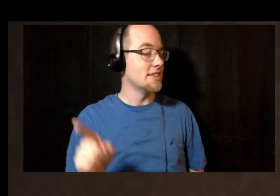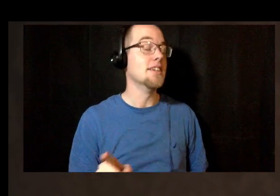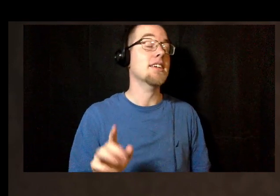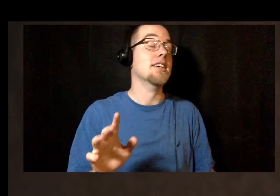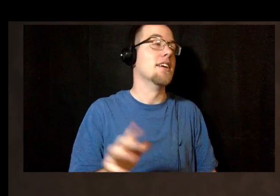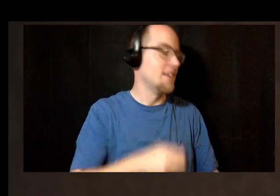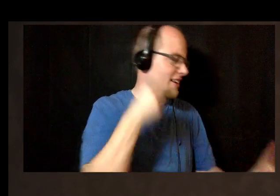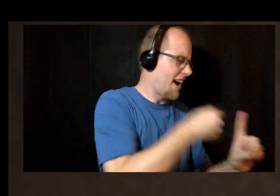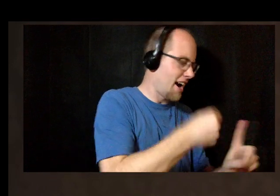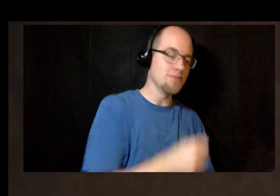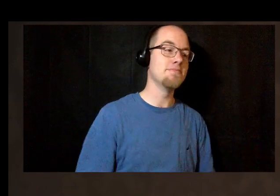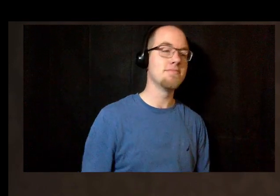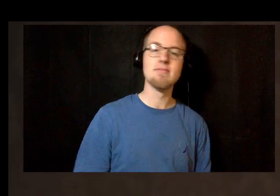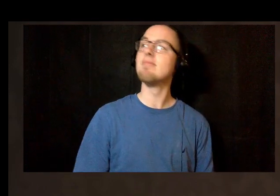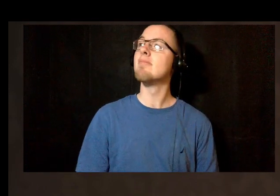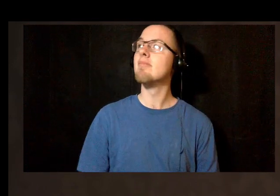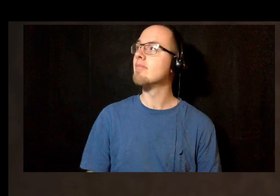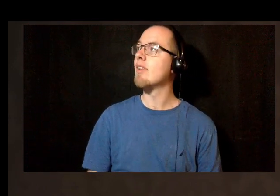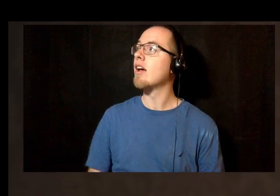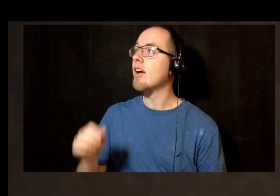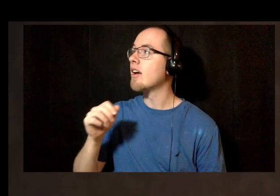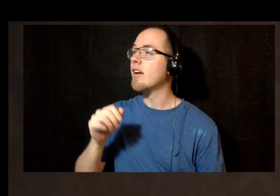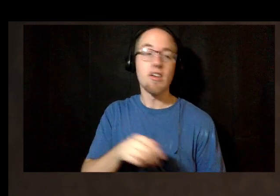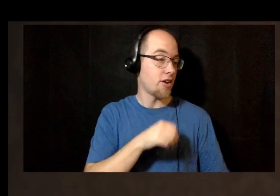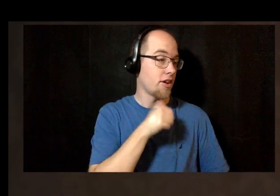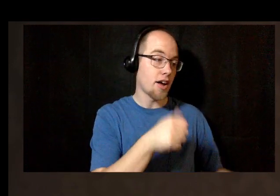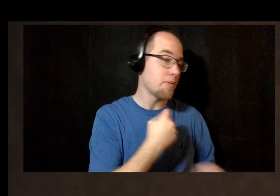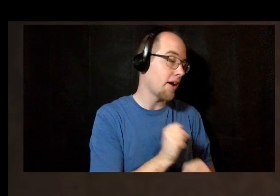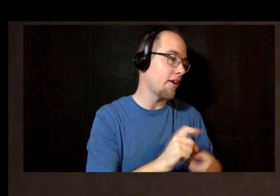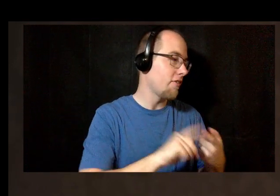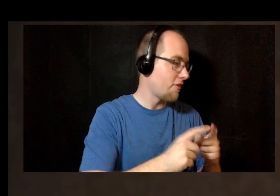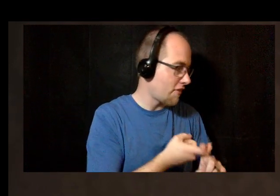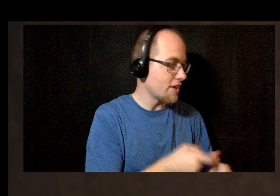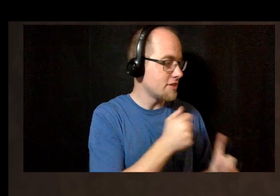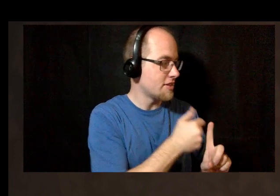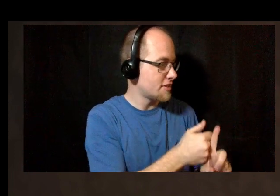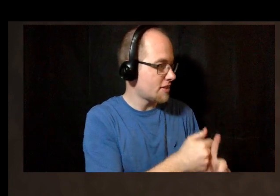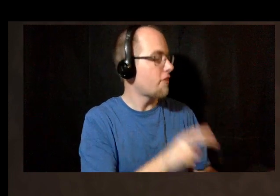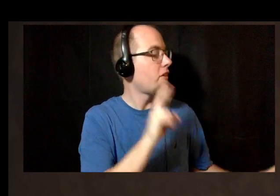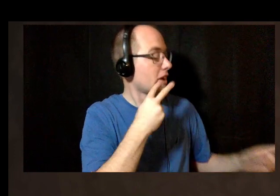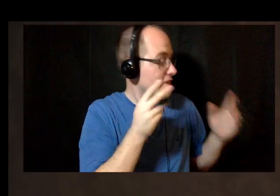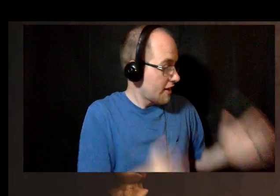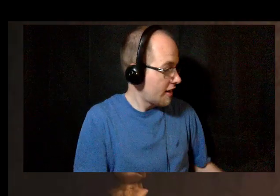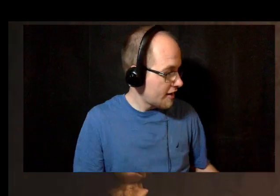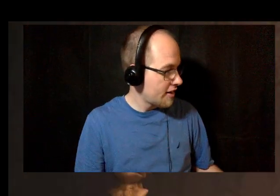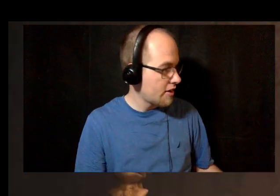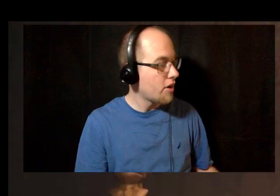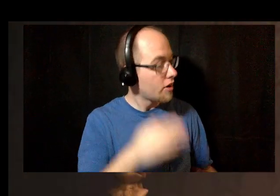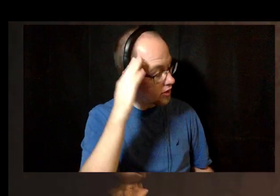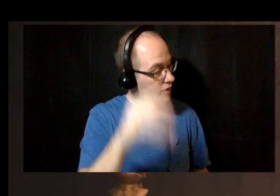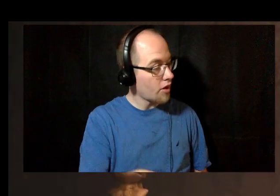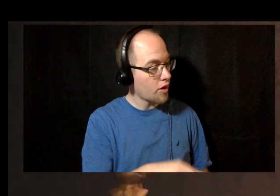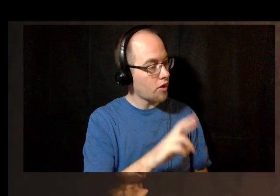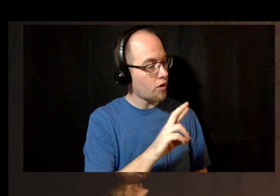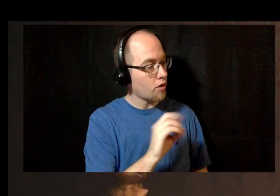Anyway, he goes to me, mate, you're not going to make any friends in Rockhampton being a vegan. Did you know that Rocky is actually the beef